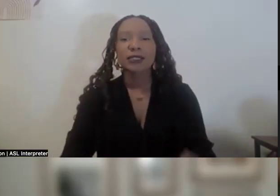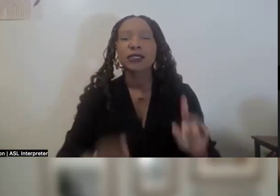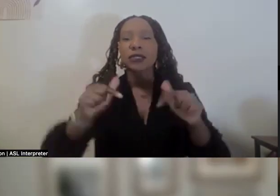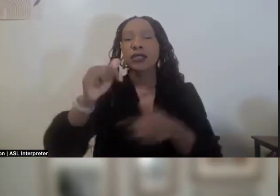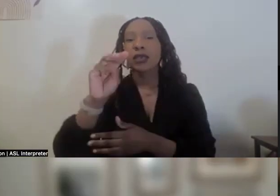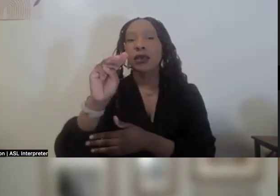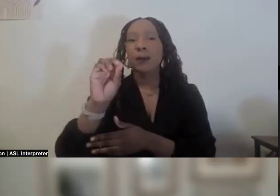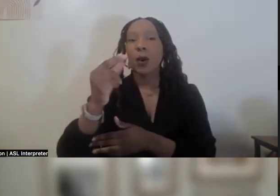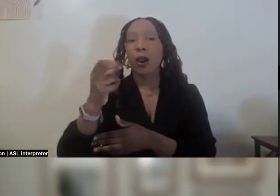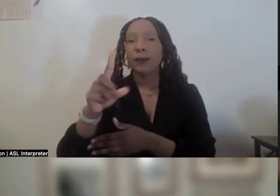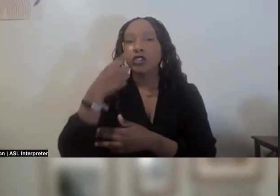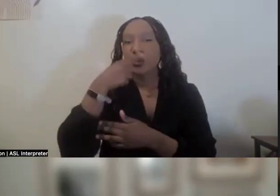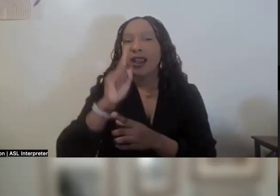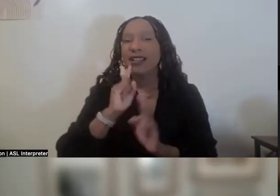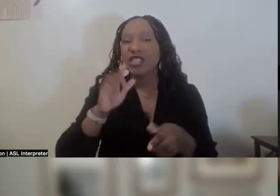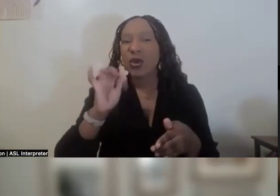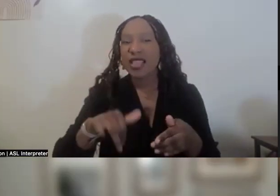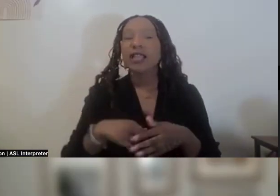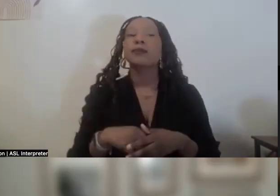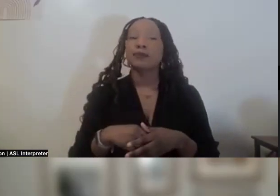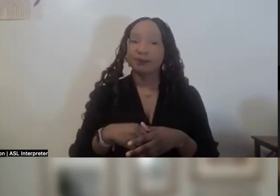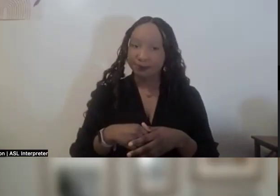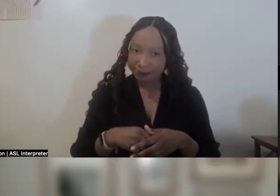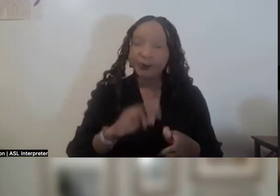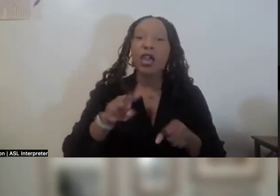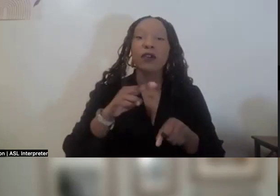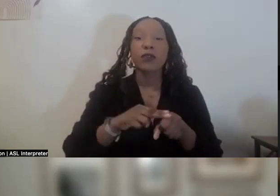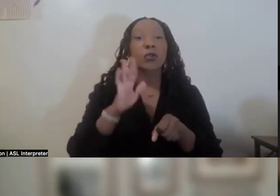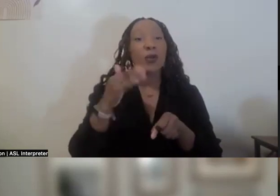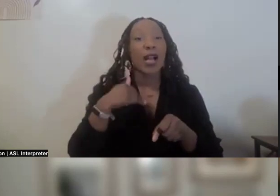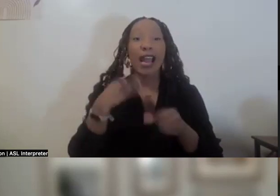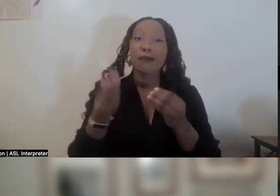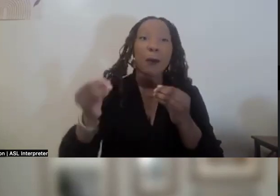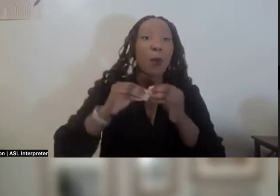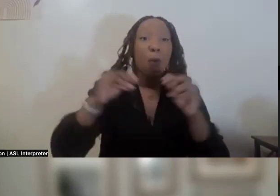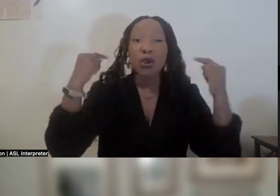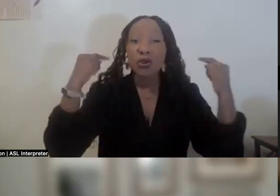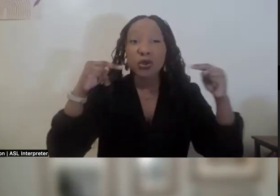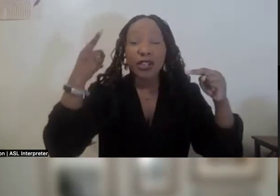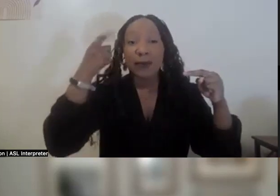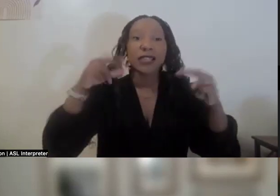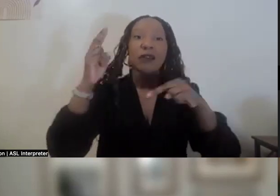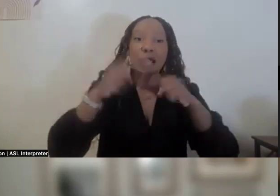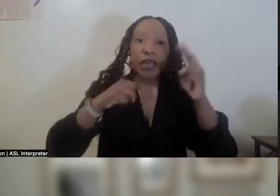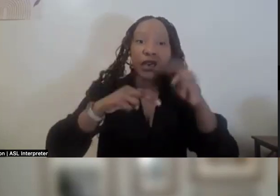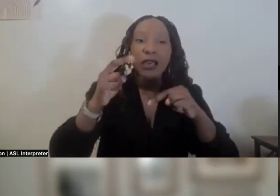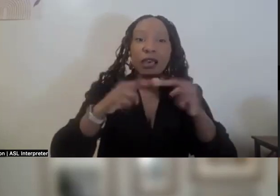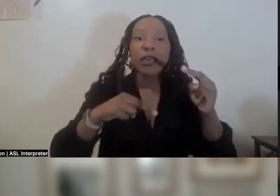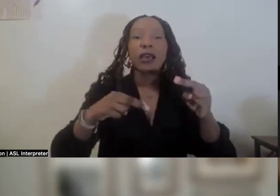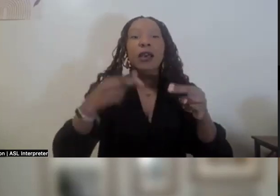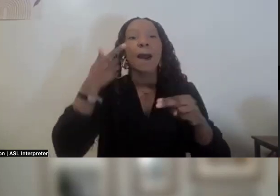Yes, definitely. So there will be an increase of noise due to construction. Ultimately, per